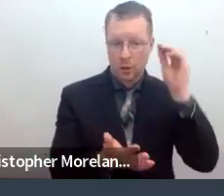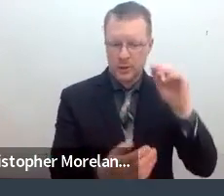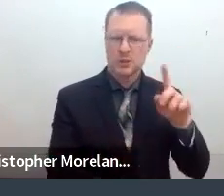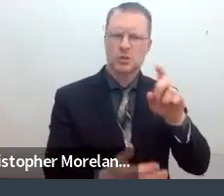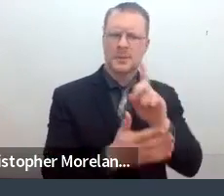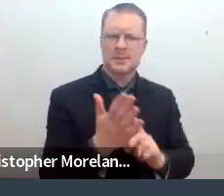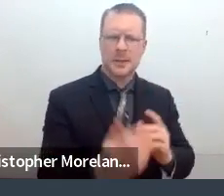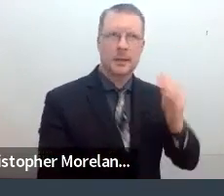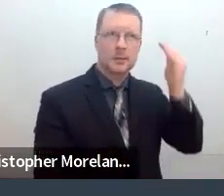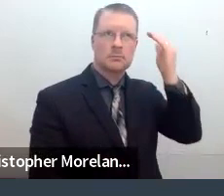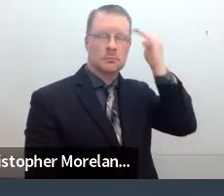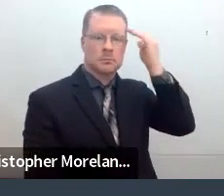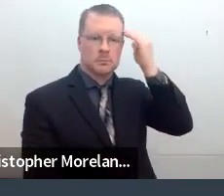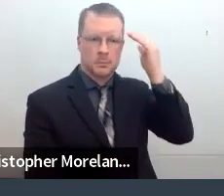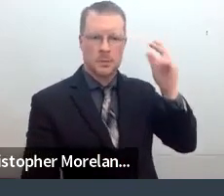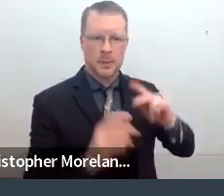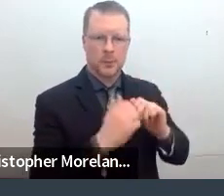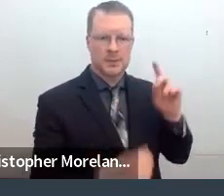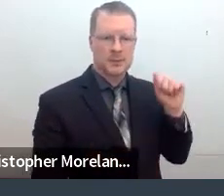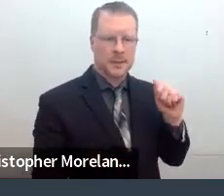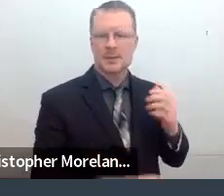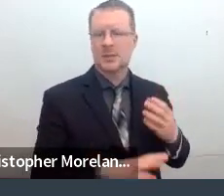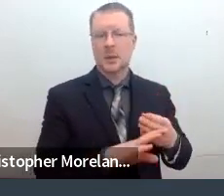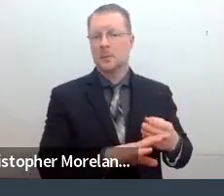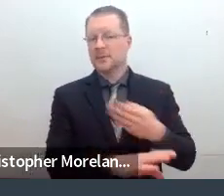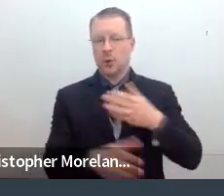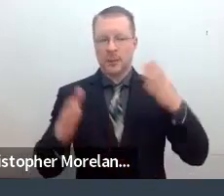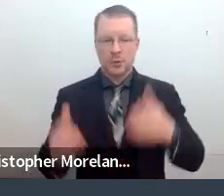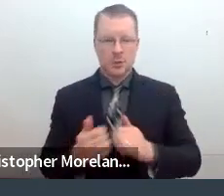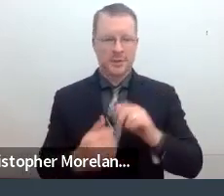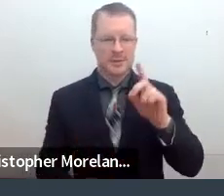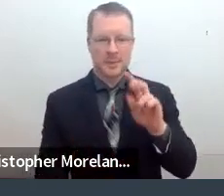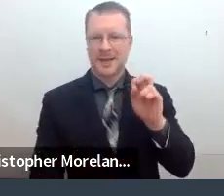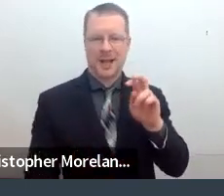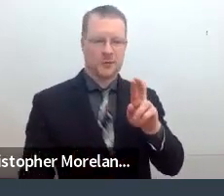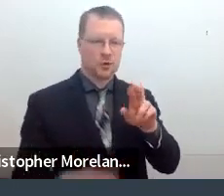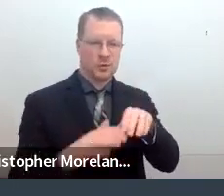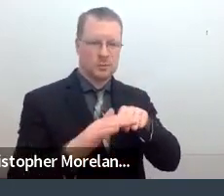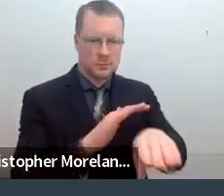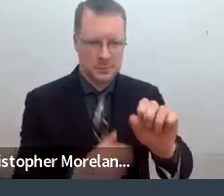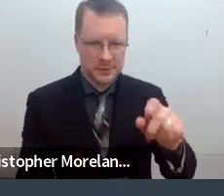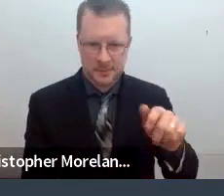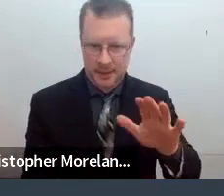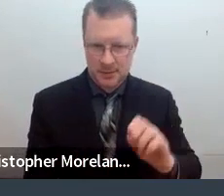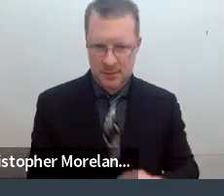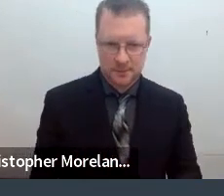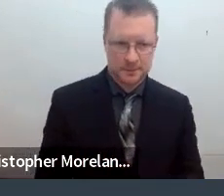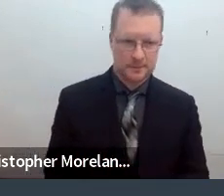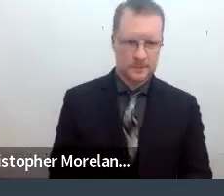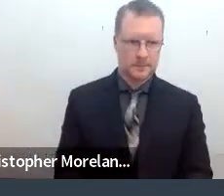Spaces where we work and learn should be designed with an awareness of people with disabilities,